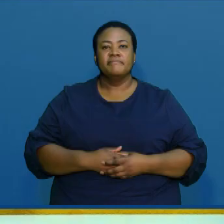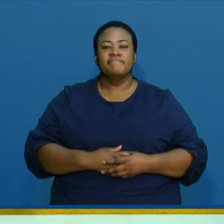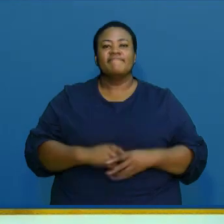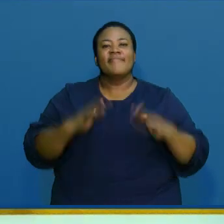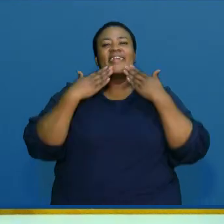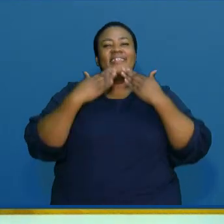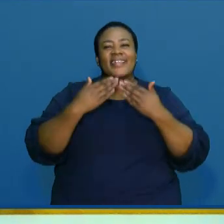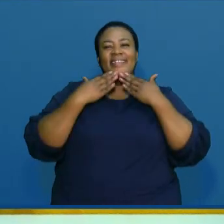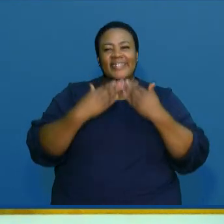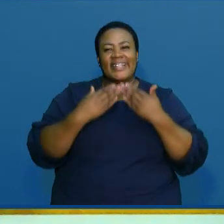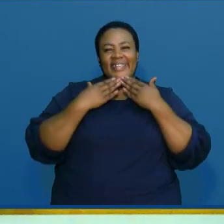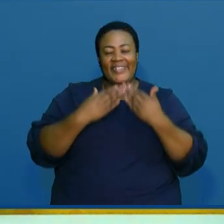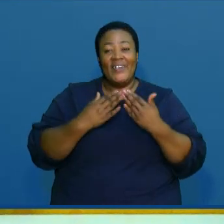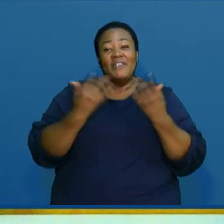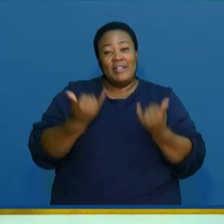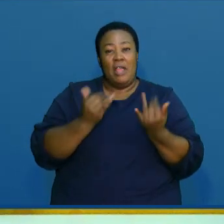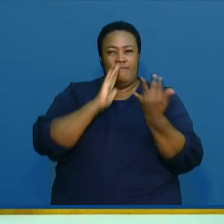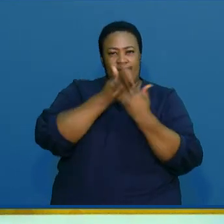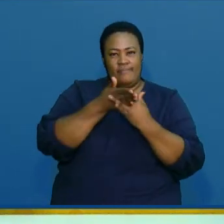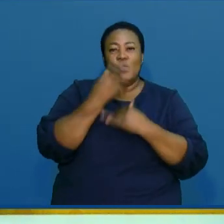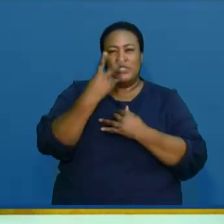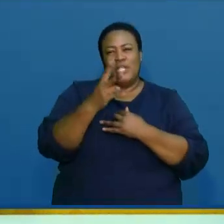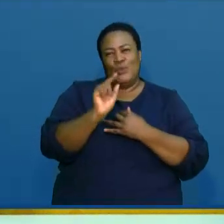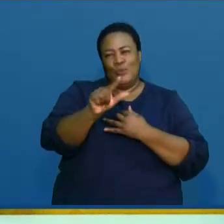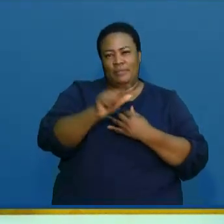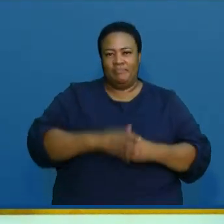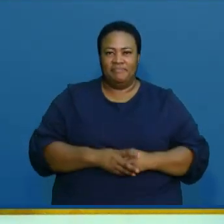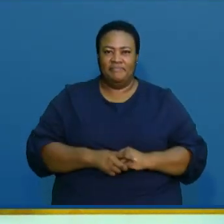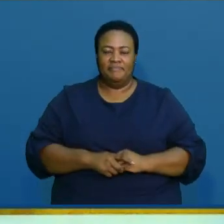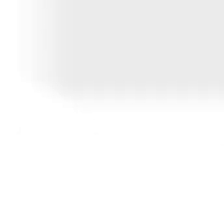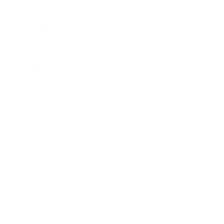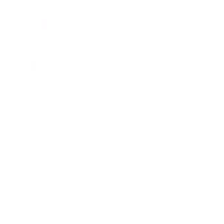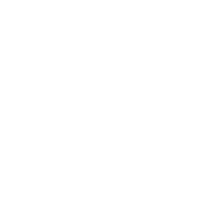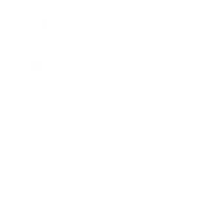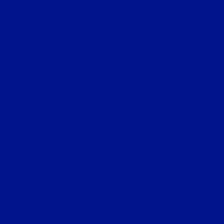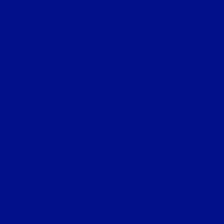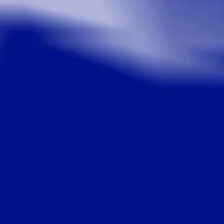Thank you so much, guys. Let's take a quick break and we'll see you straight after this.